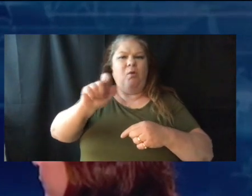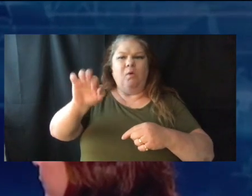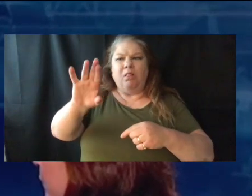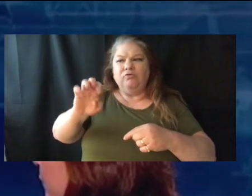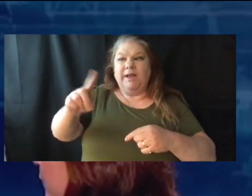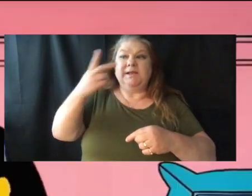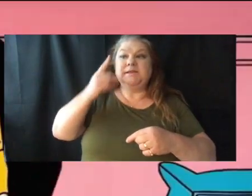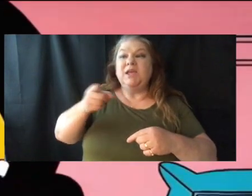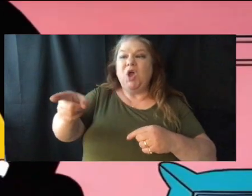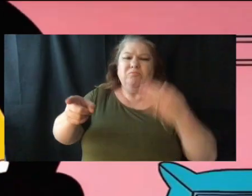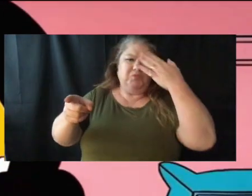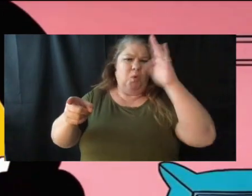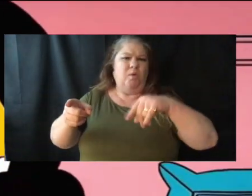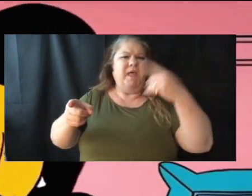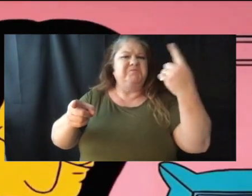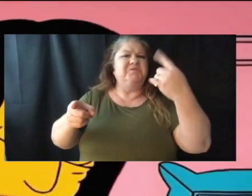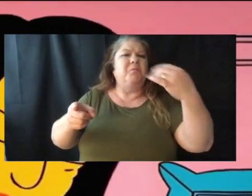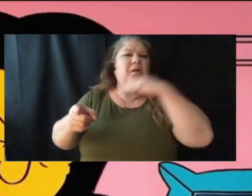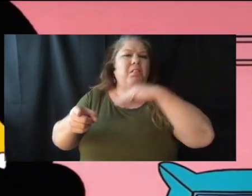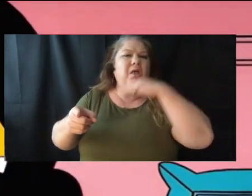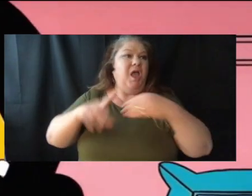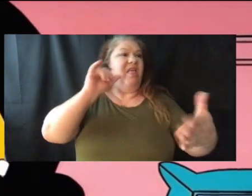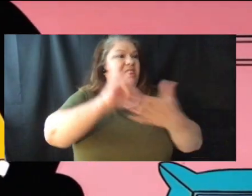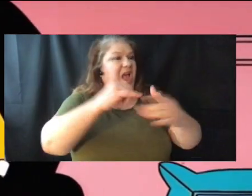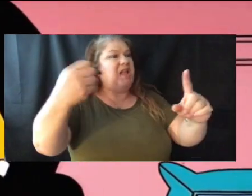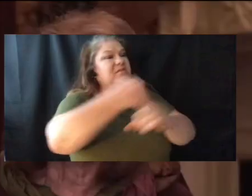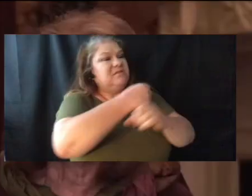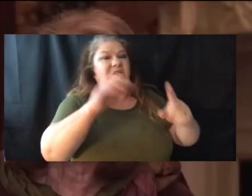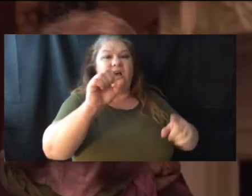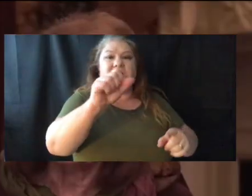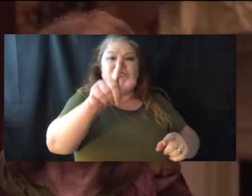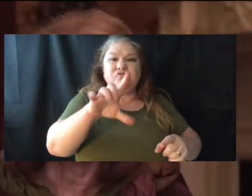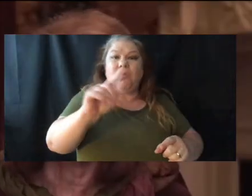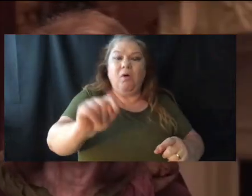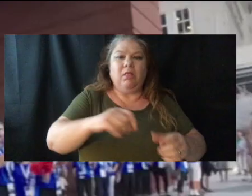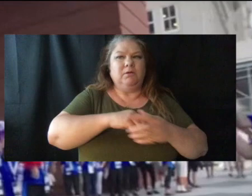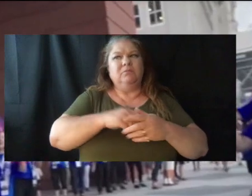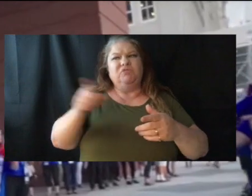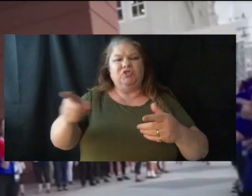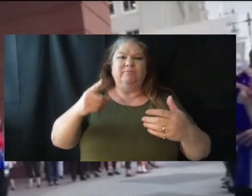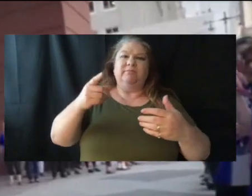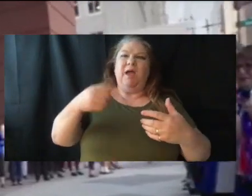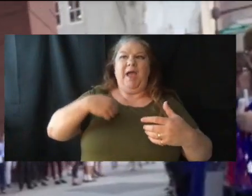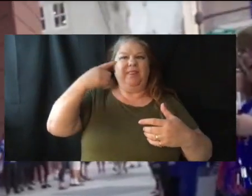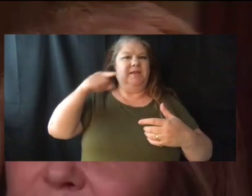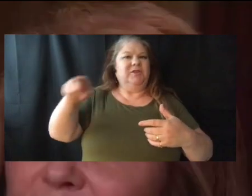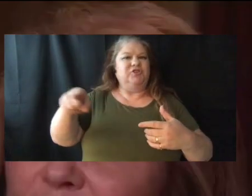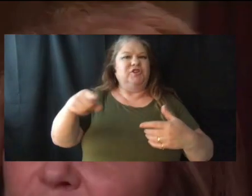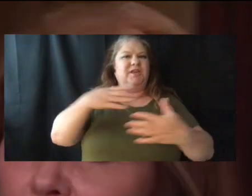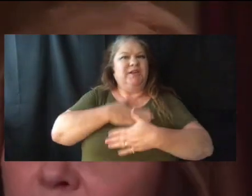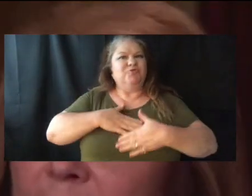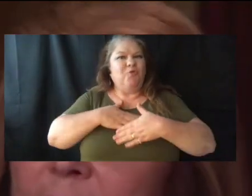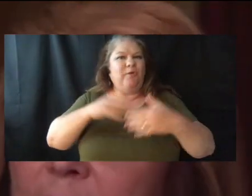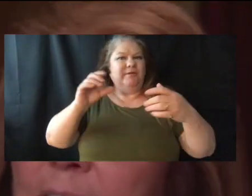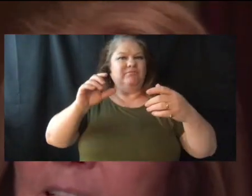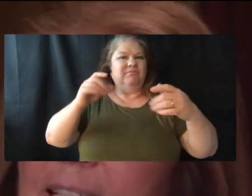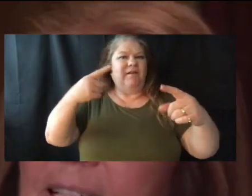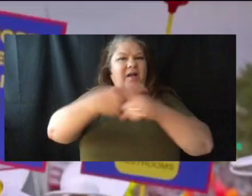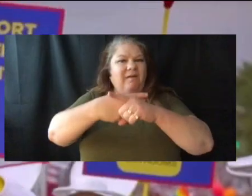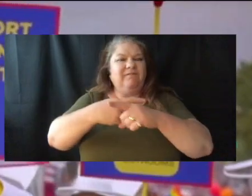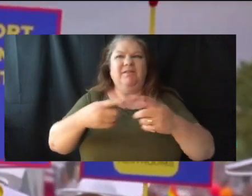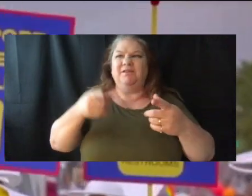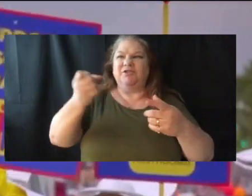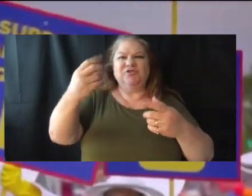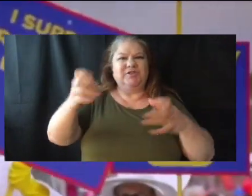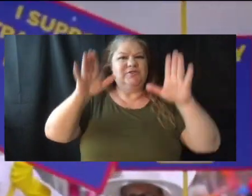know somebody's lying. That's assault! That is assault! I think Gloria enjoys conflict. This makes her a great champion for us.